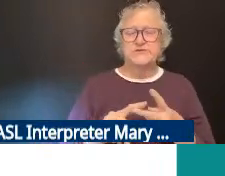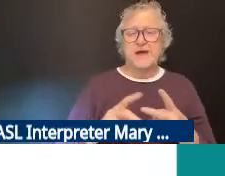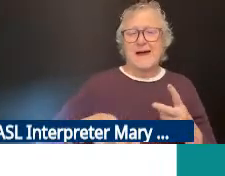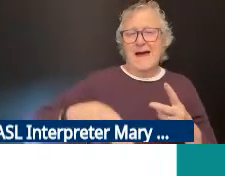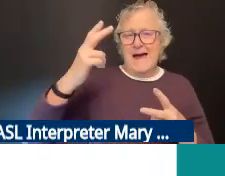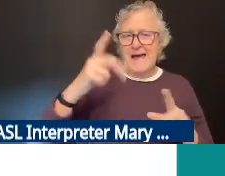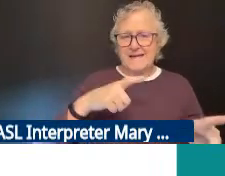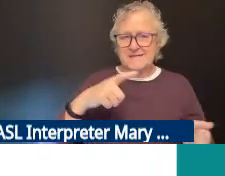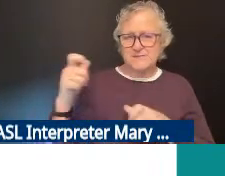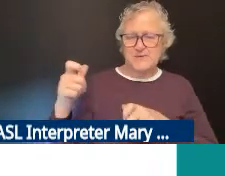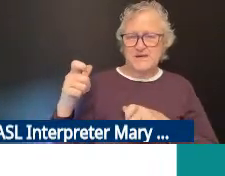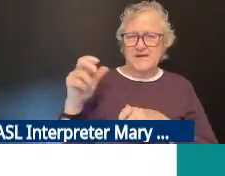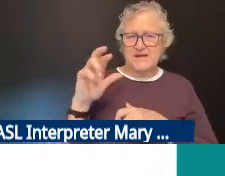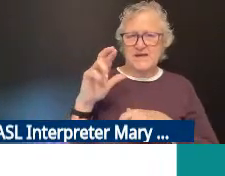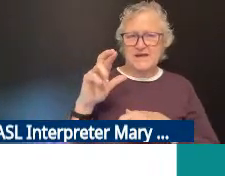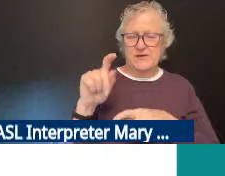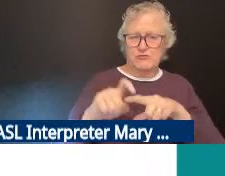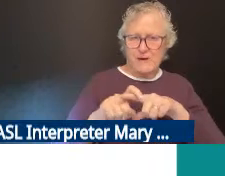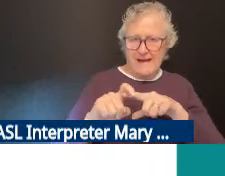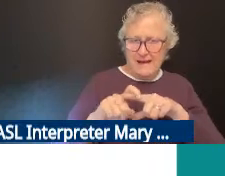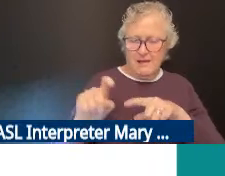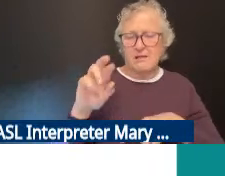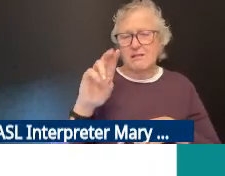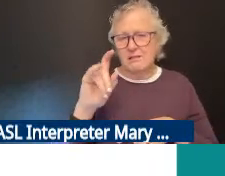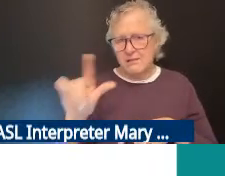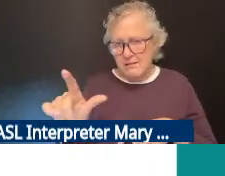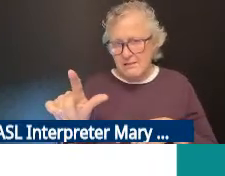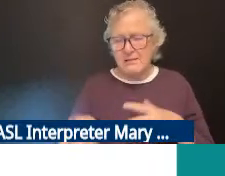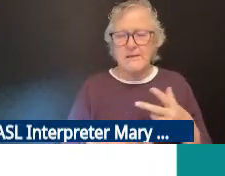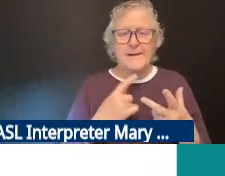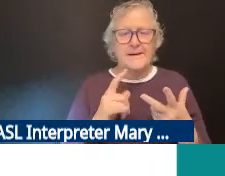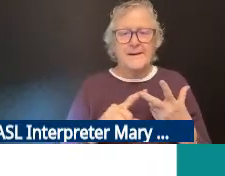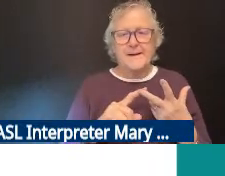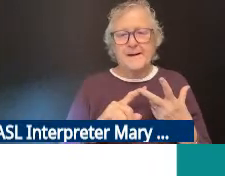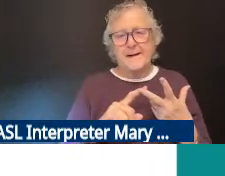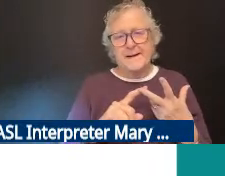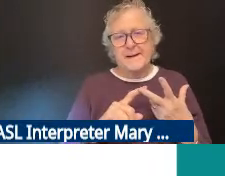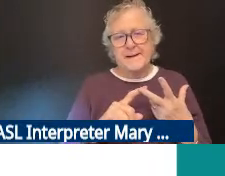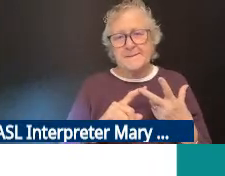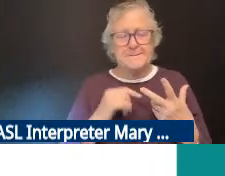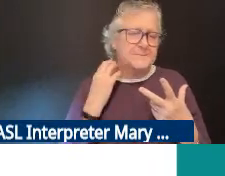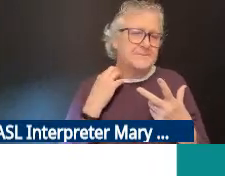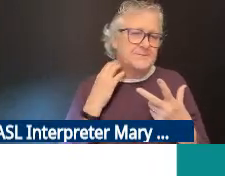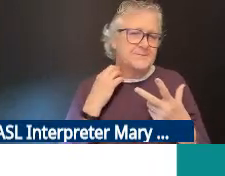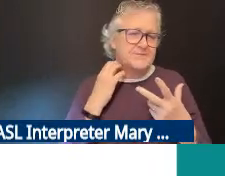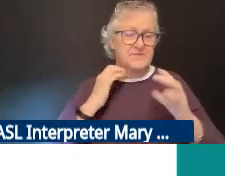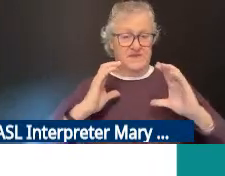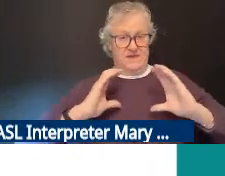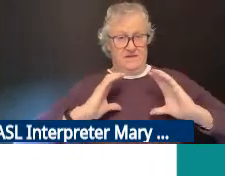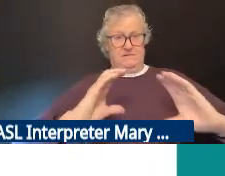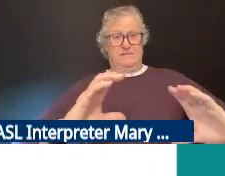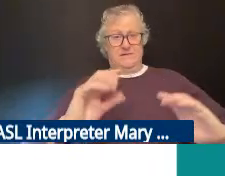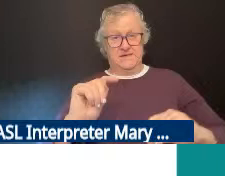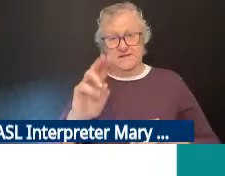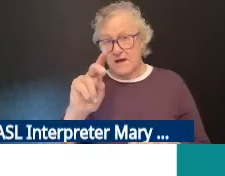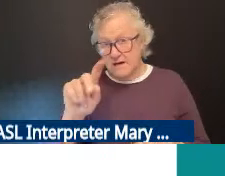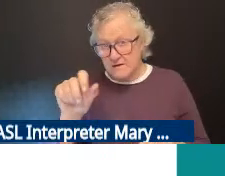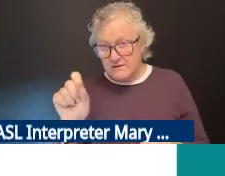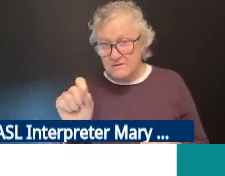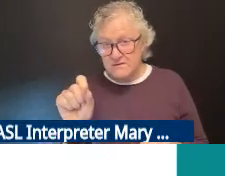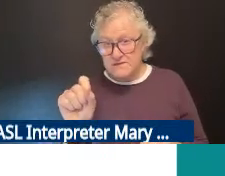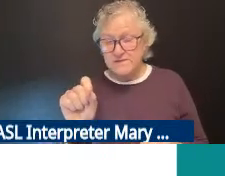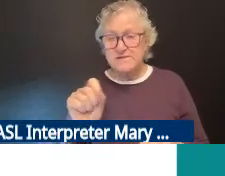ideas about retrofitting the existing bridge instead of building a new one, and then also focus on the different bridge